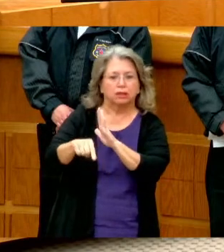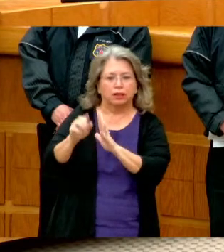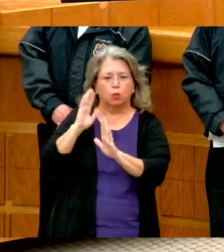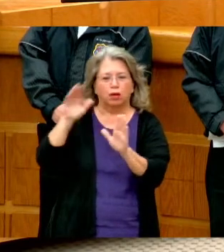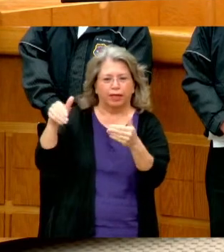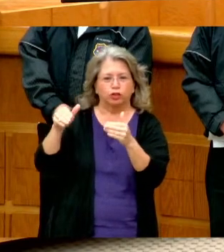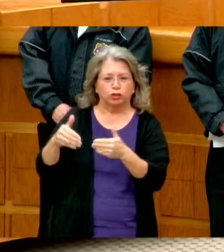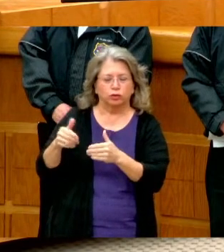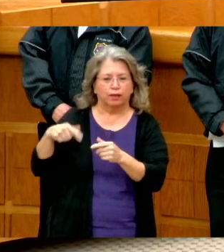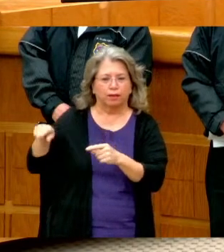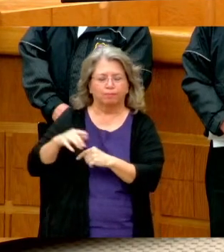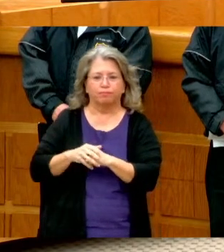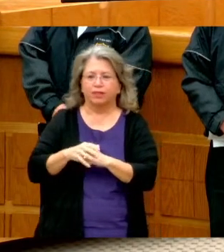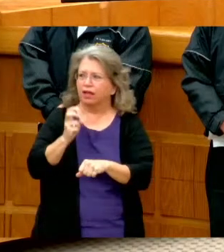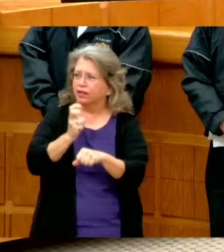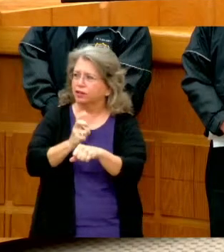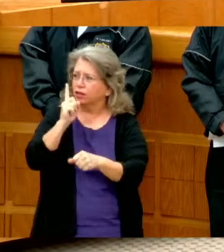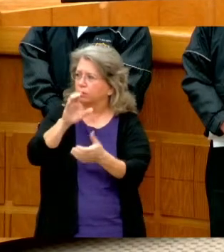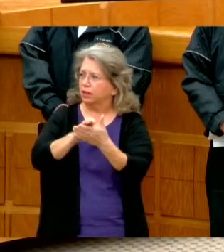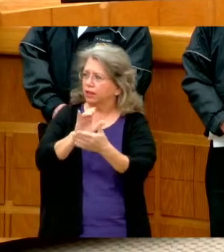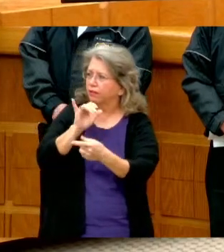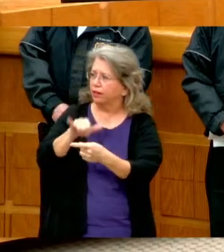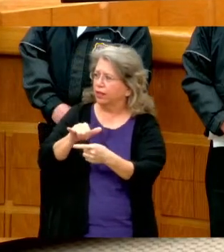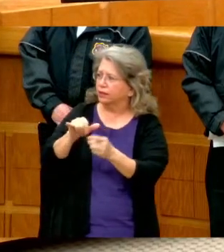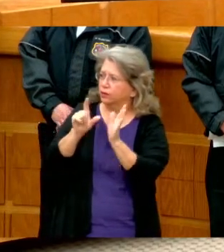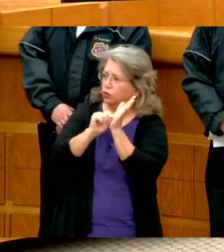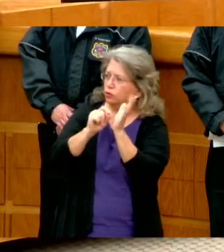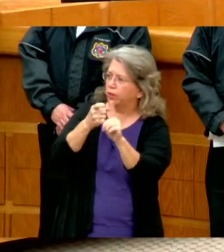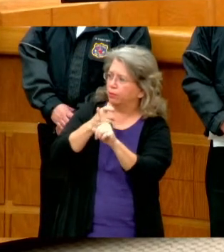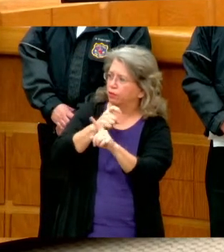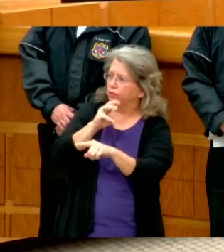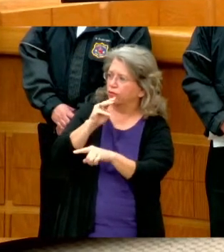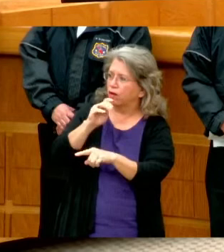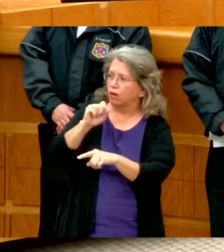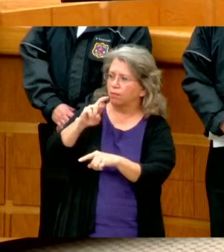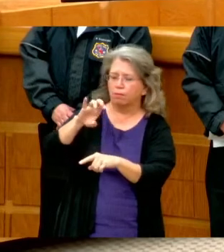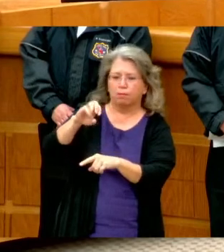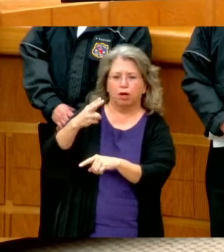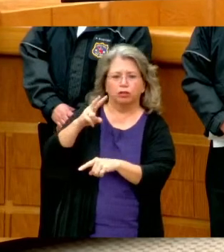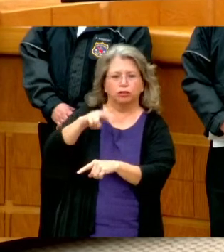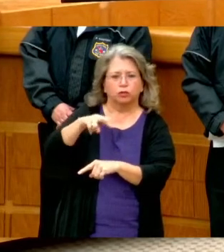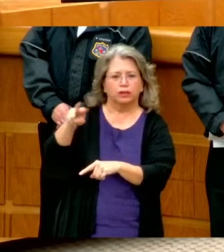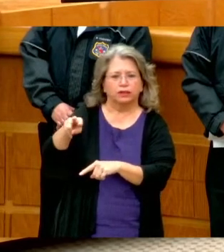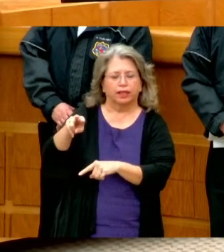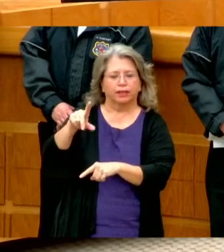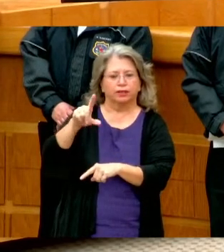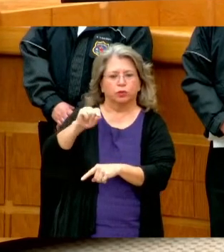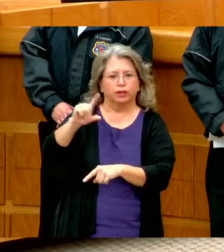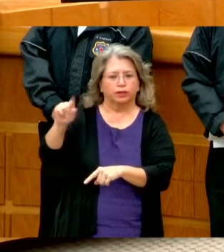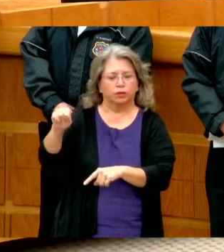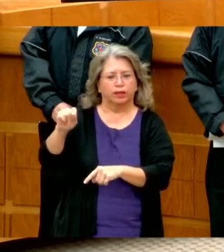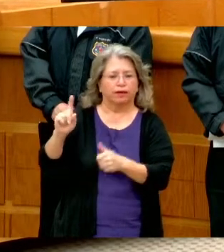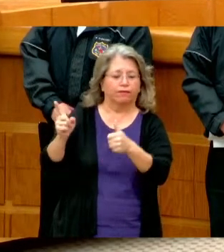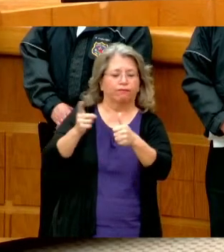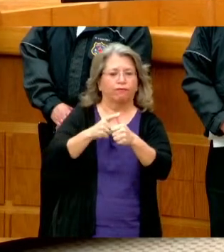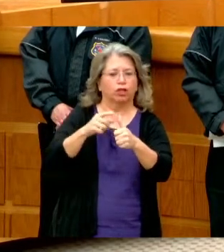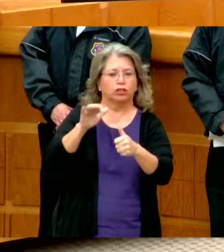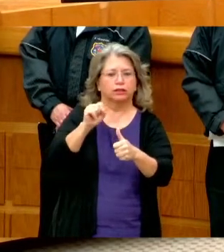believe this is March the 22nd, 2020. It's the first case of